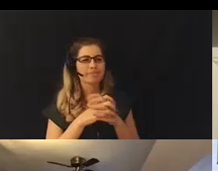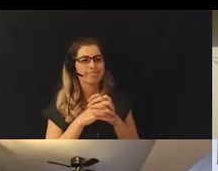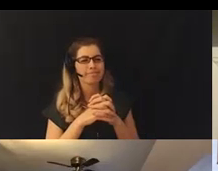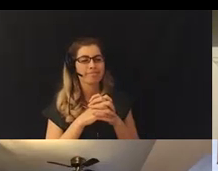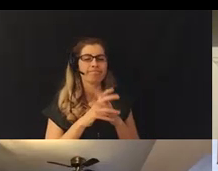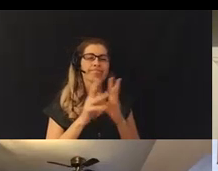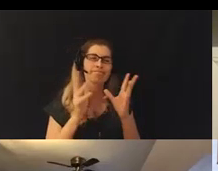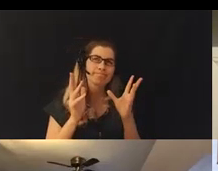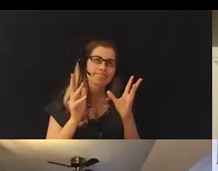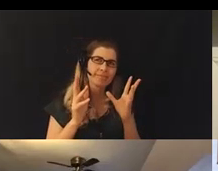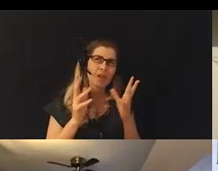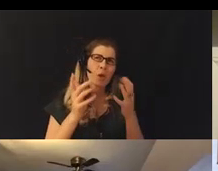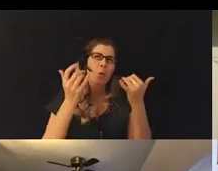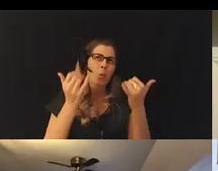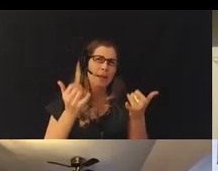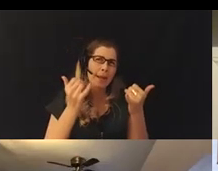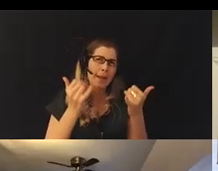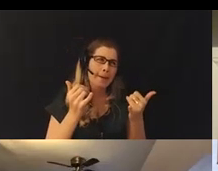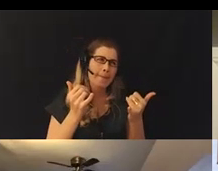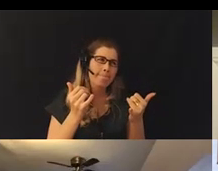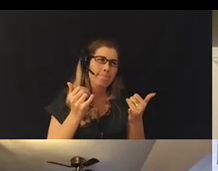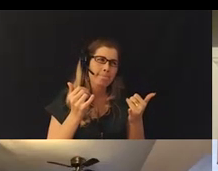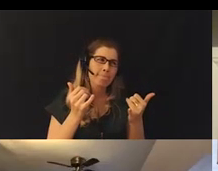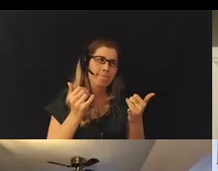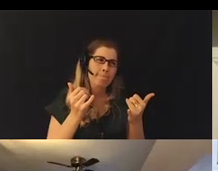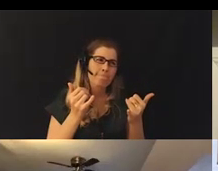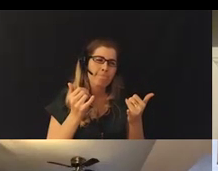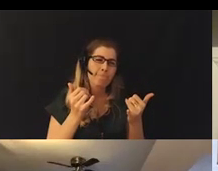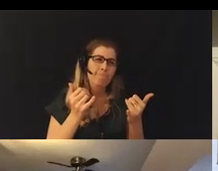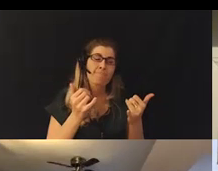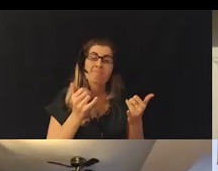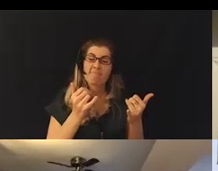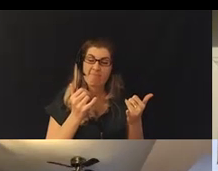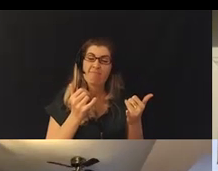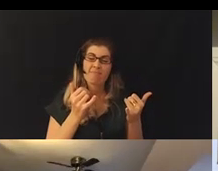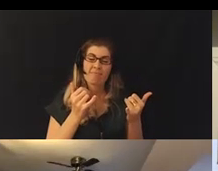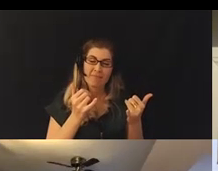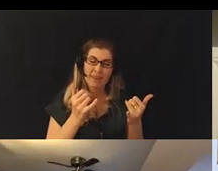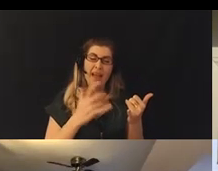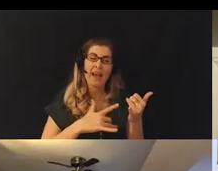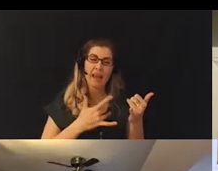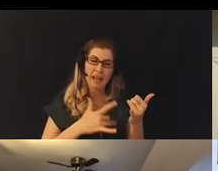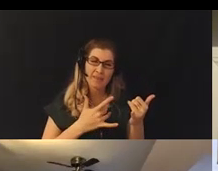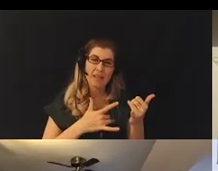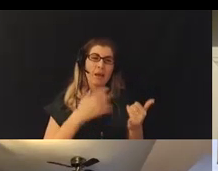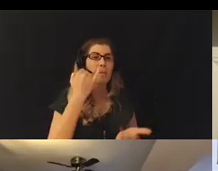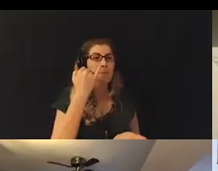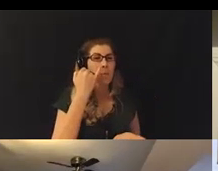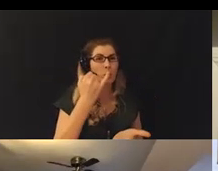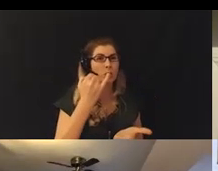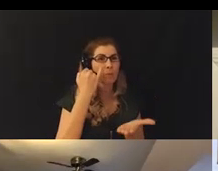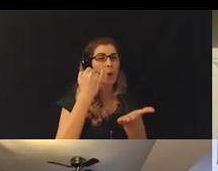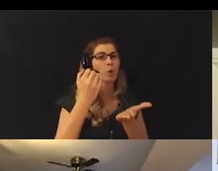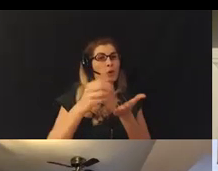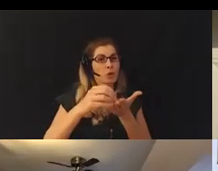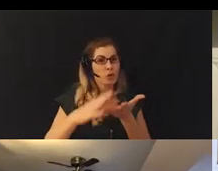Here's where I'm at right now. I think that it would be incredibly beneficial for students to see me showing